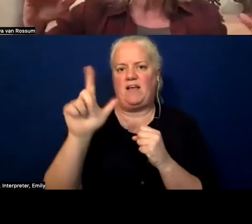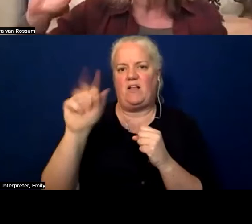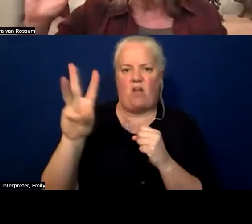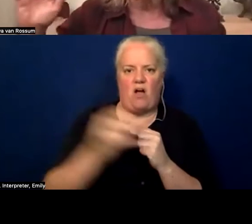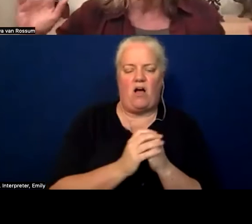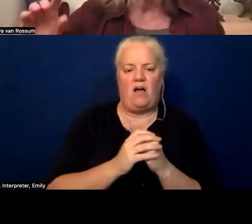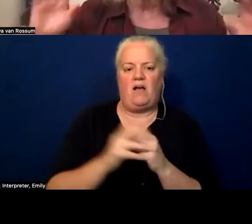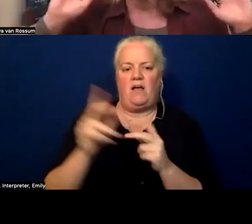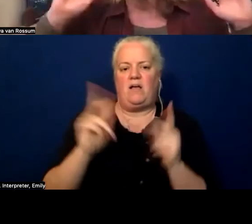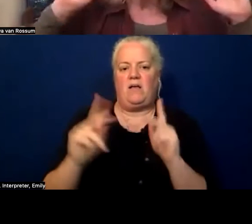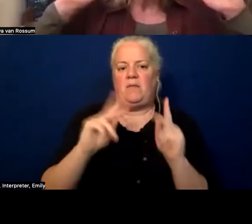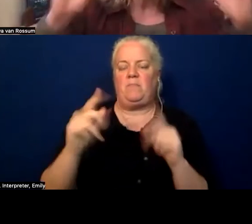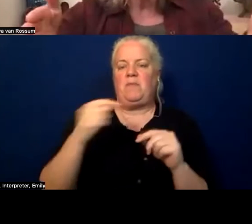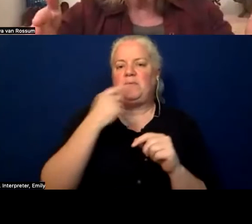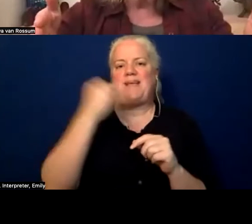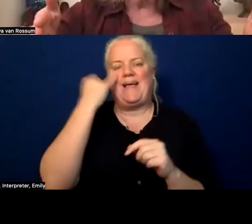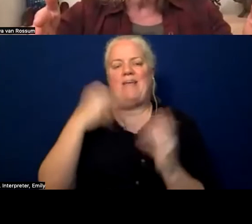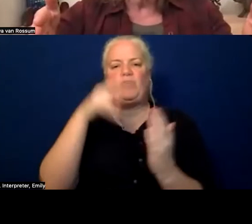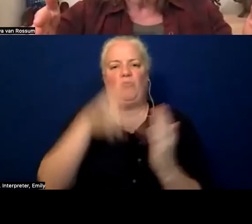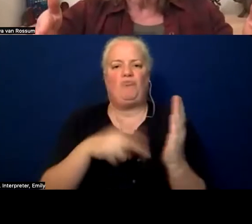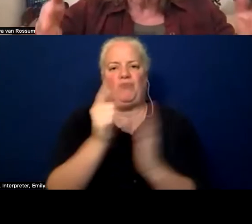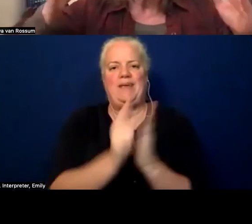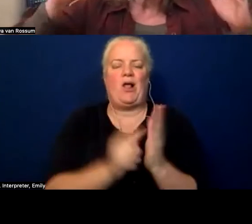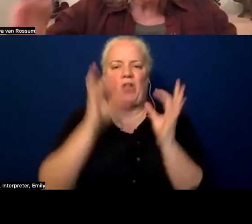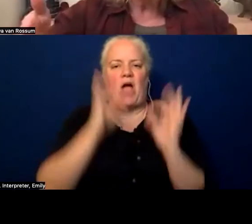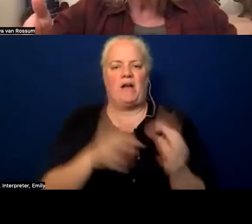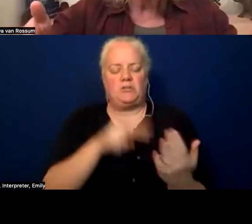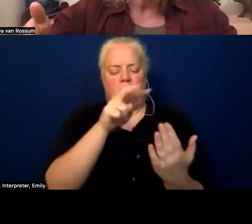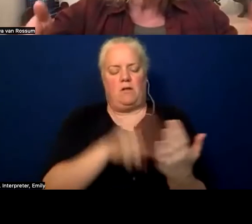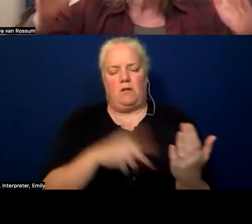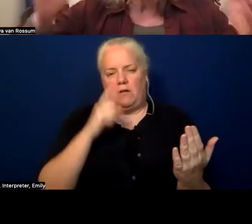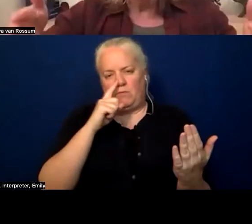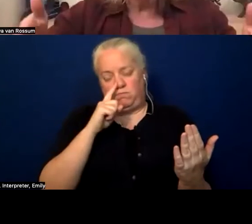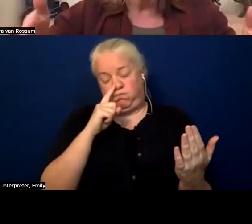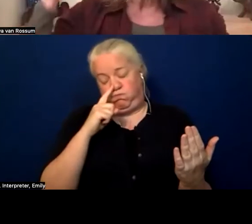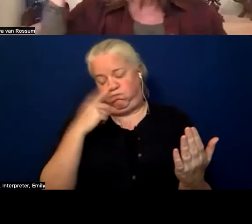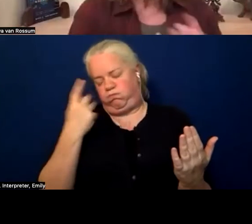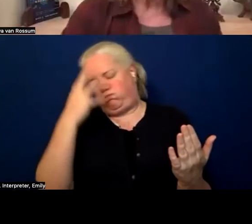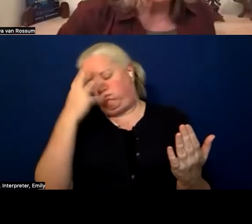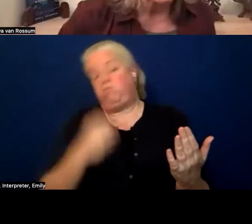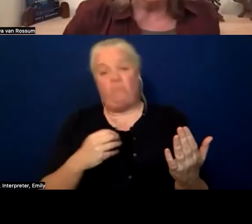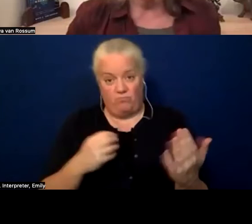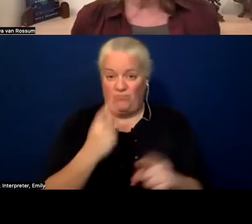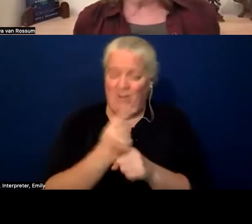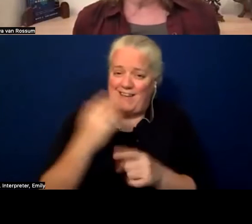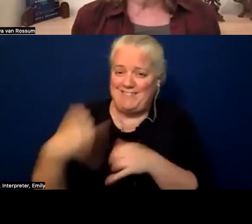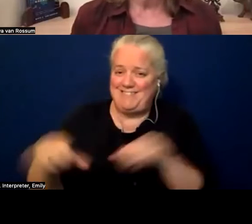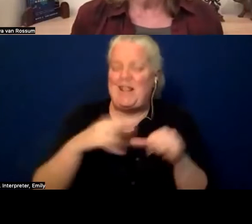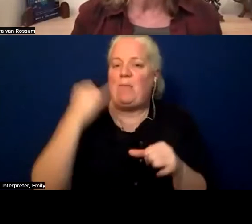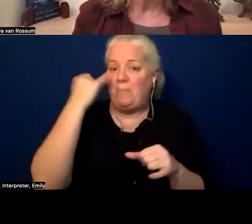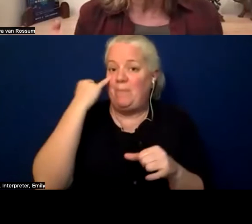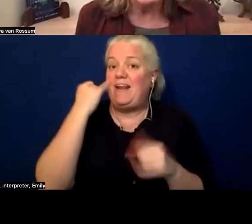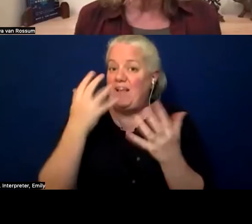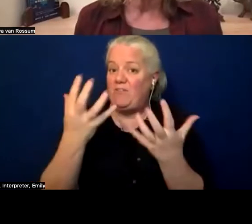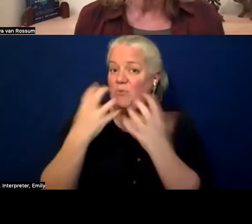law decision, and it'll put you to sleep. If you care about the environment, environmental justice, nature, read that decision, man. It